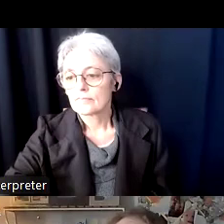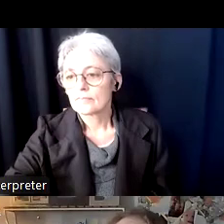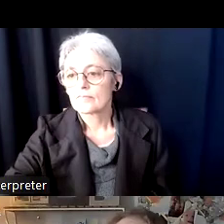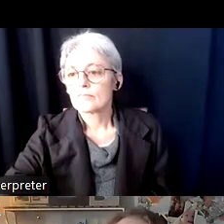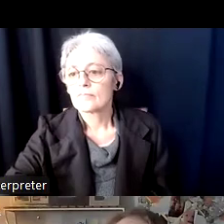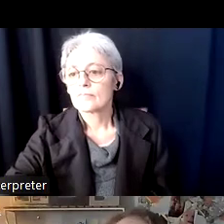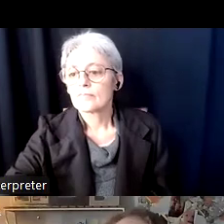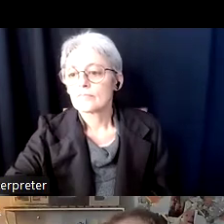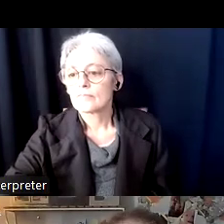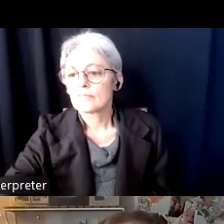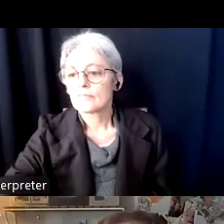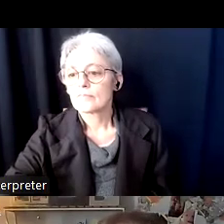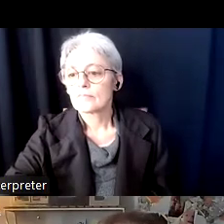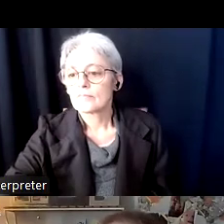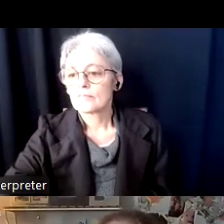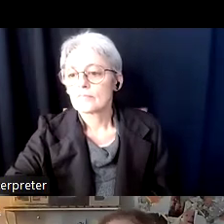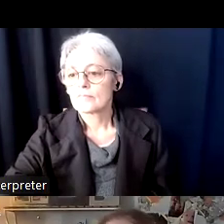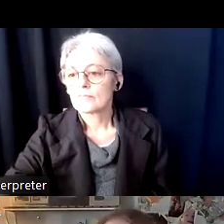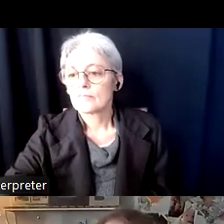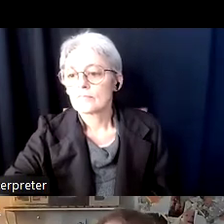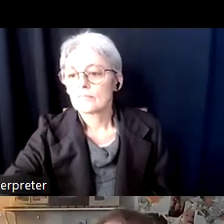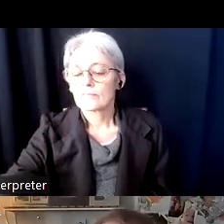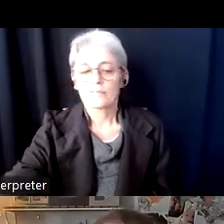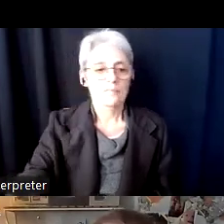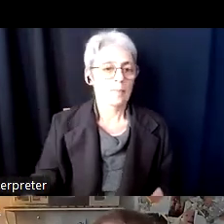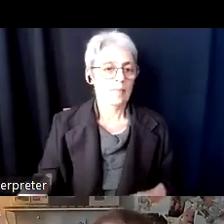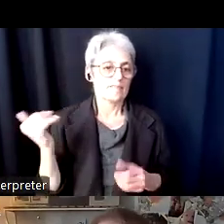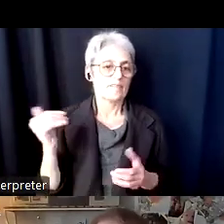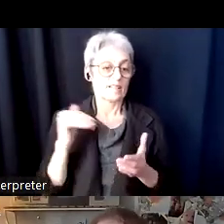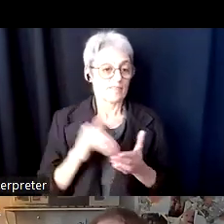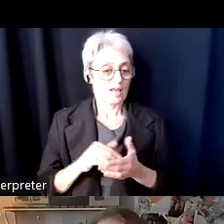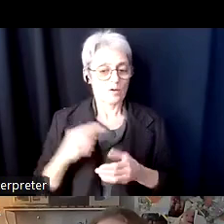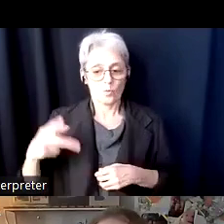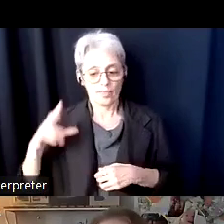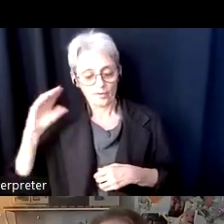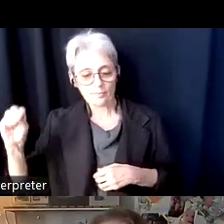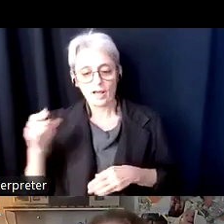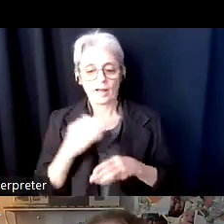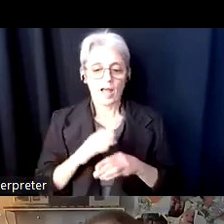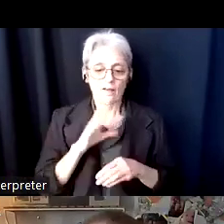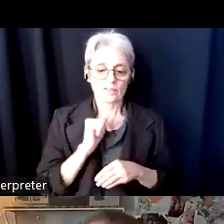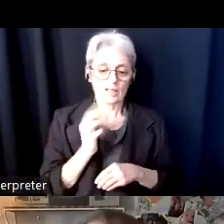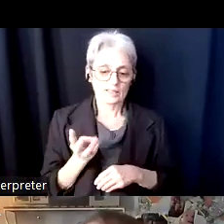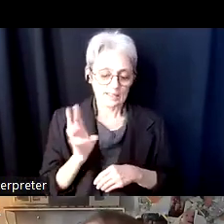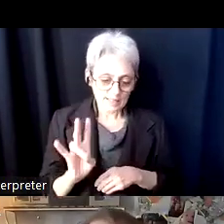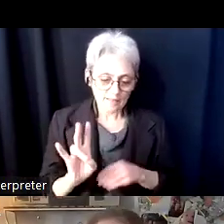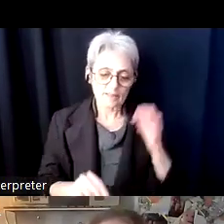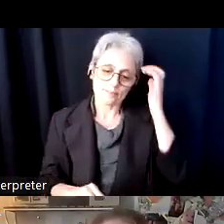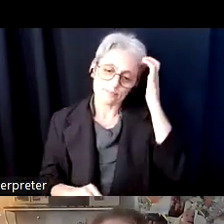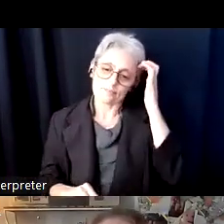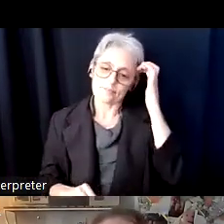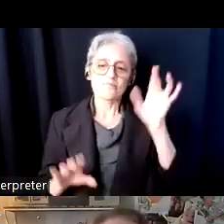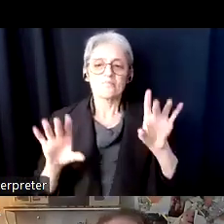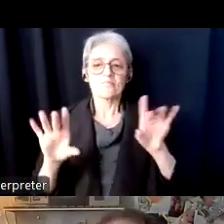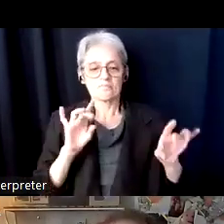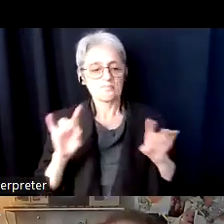individuals, of which about a third were male. The average age was 67, and we see a fairly diverse sample in terms of race,